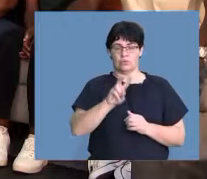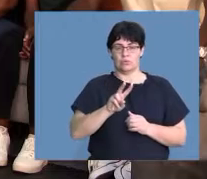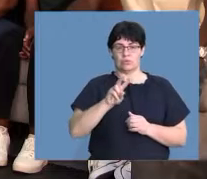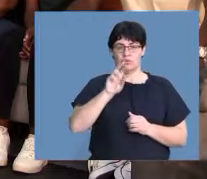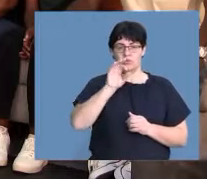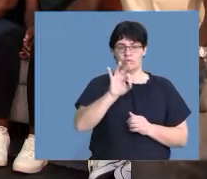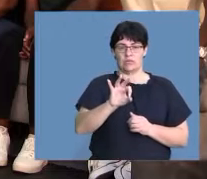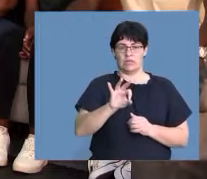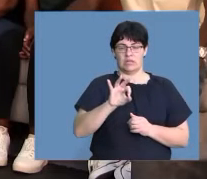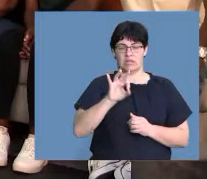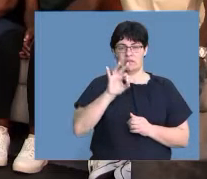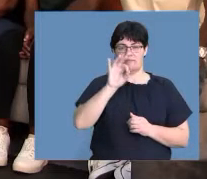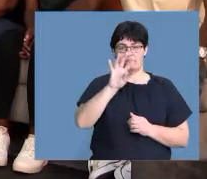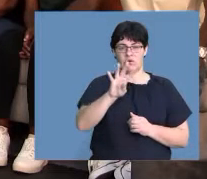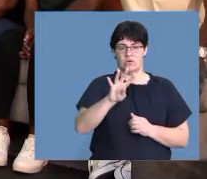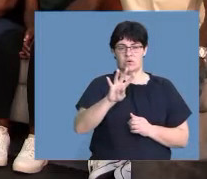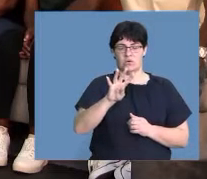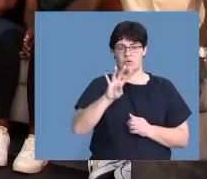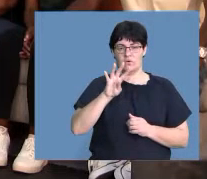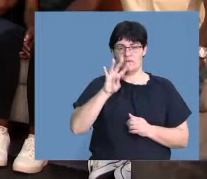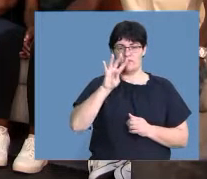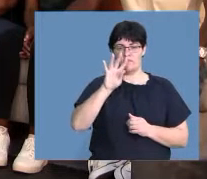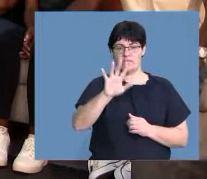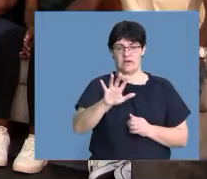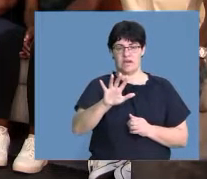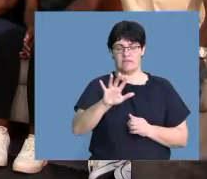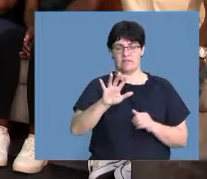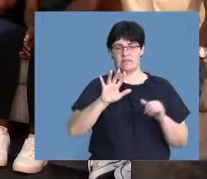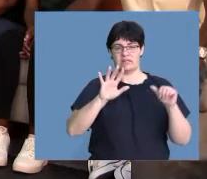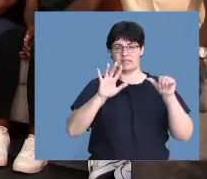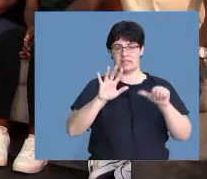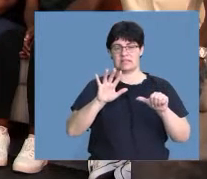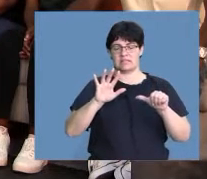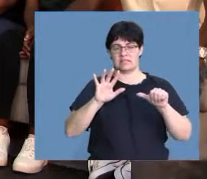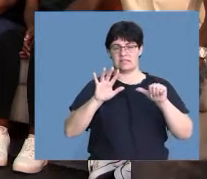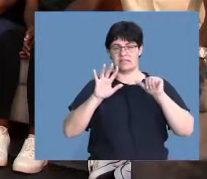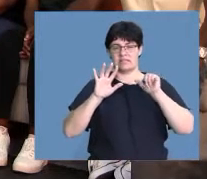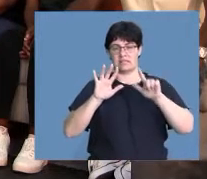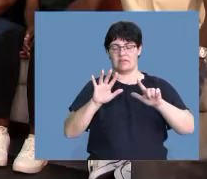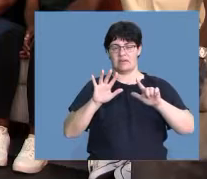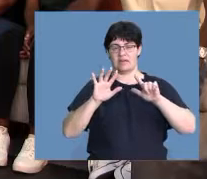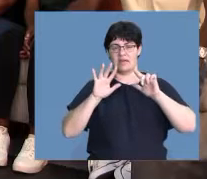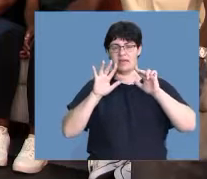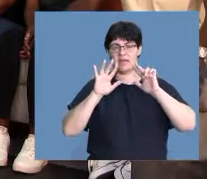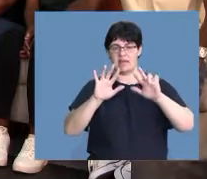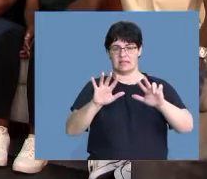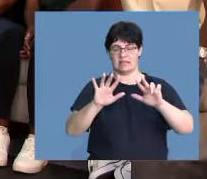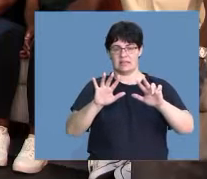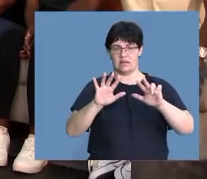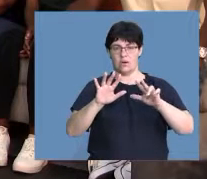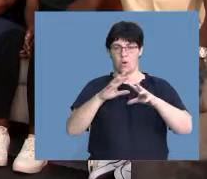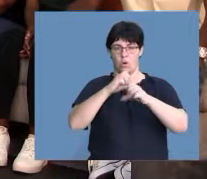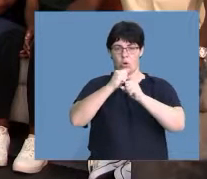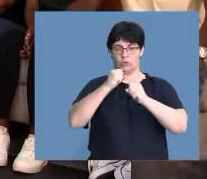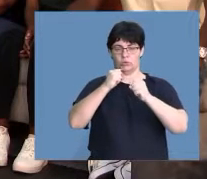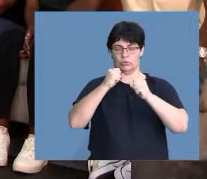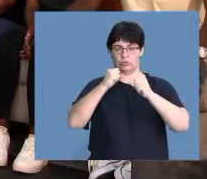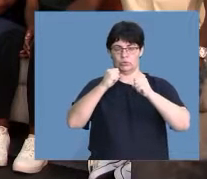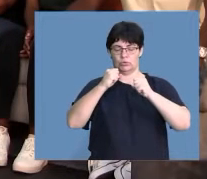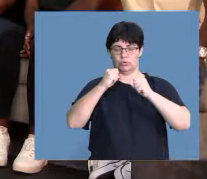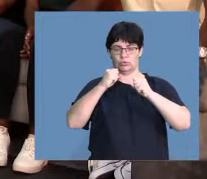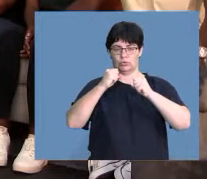2, 3, 4, 5, 6, 7, 8.